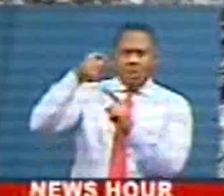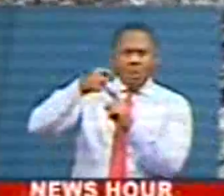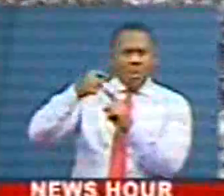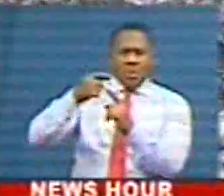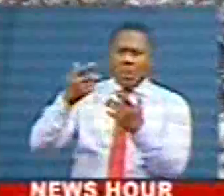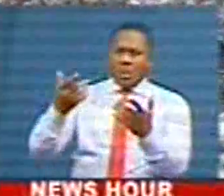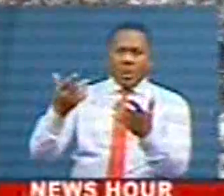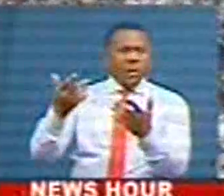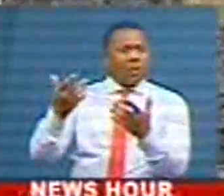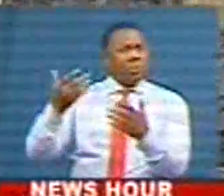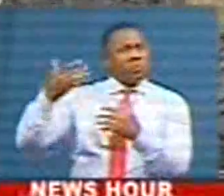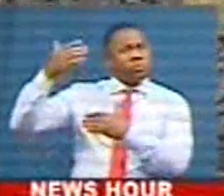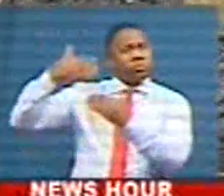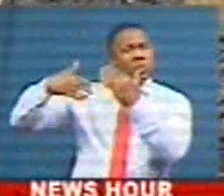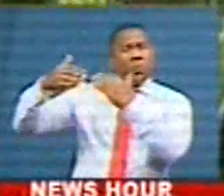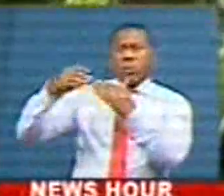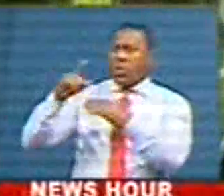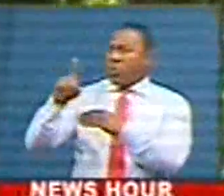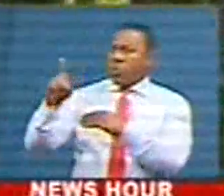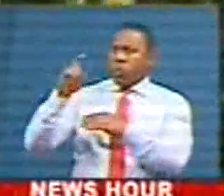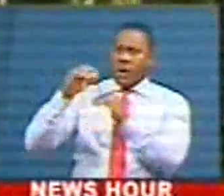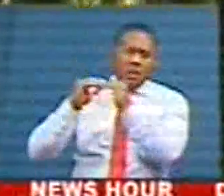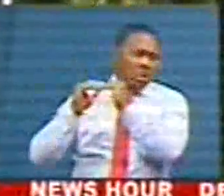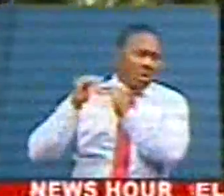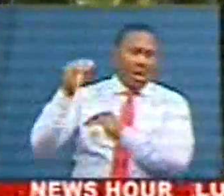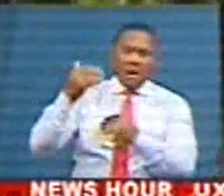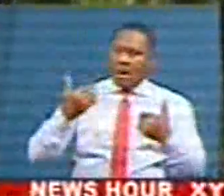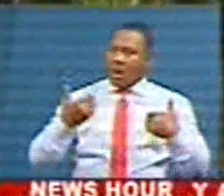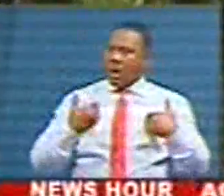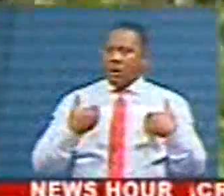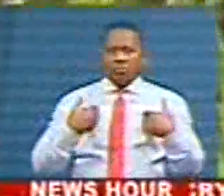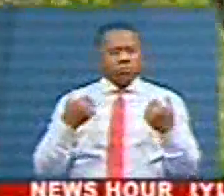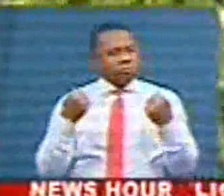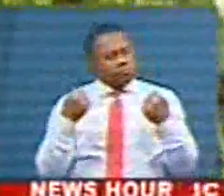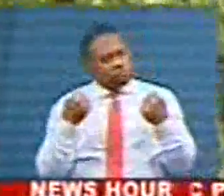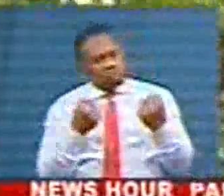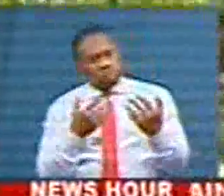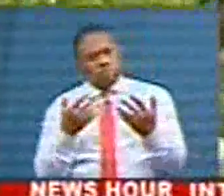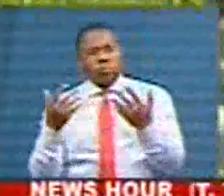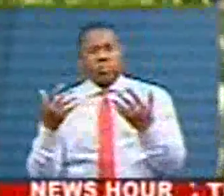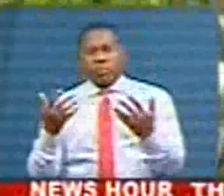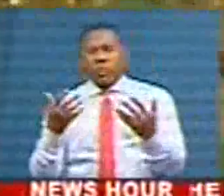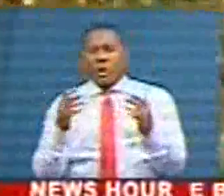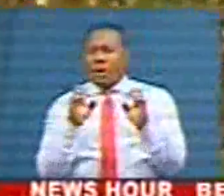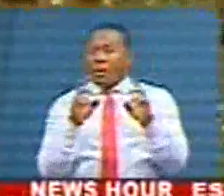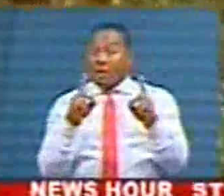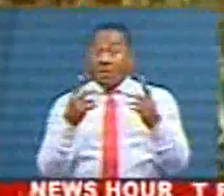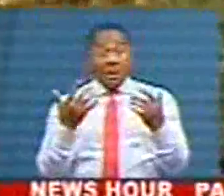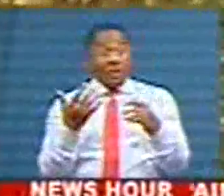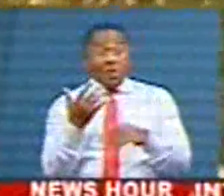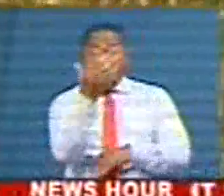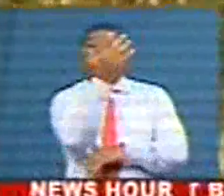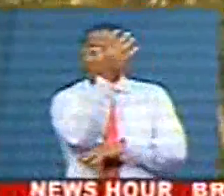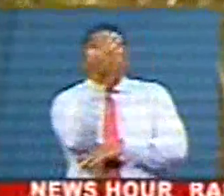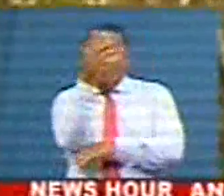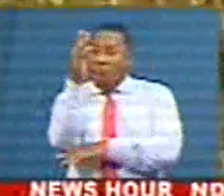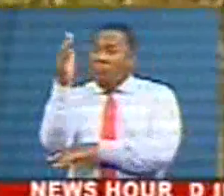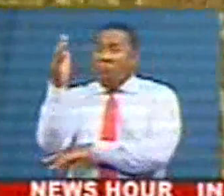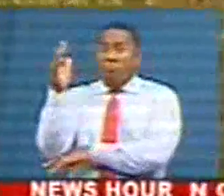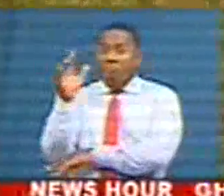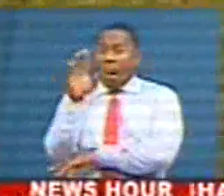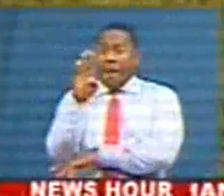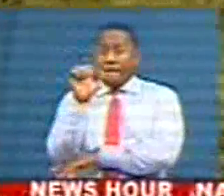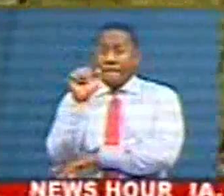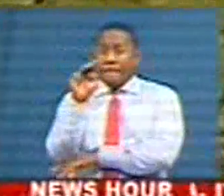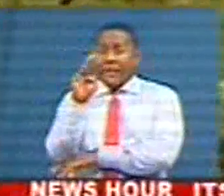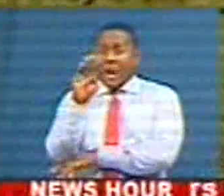access to education for more than a century. Awisa is surrounded by bamboo, measuring more than 50 miles radius wide. Even with